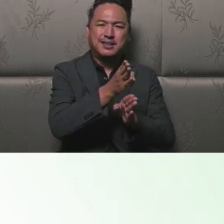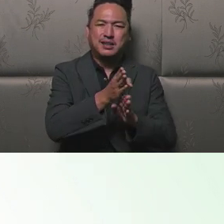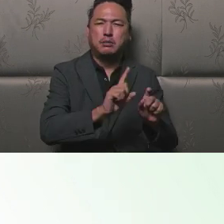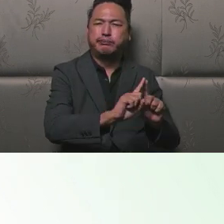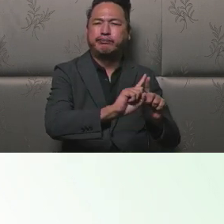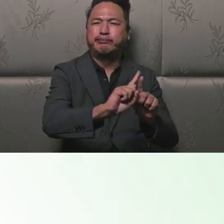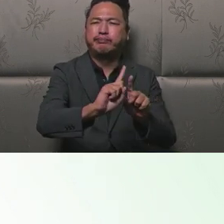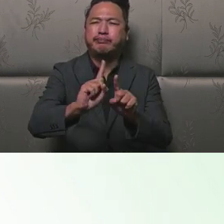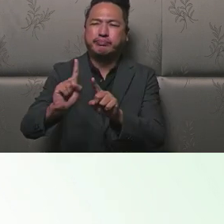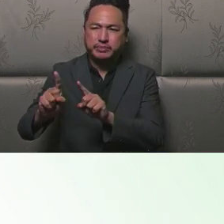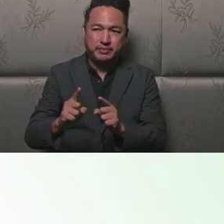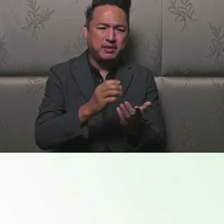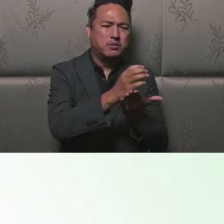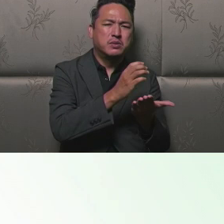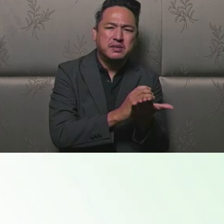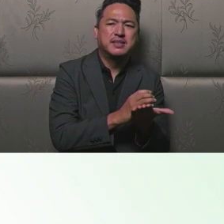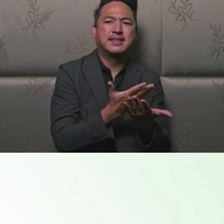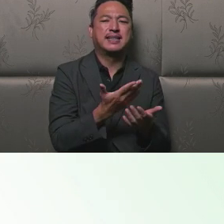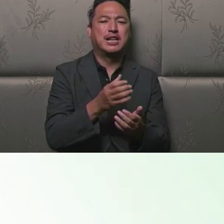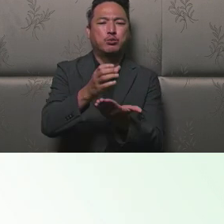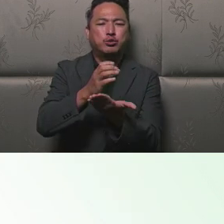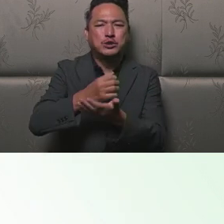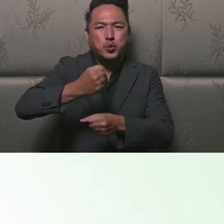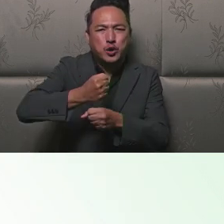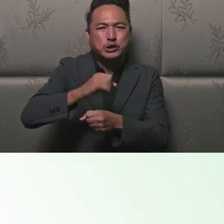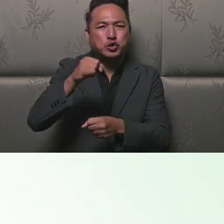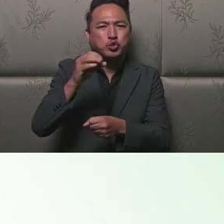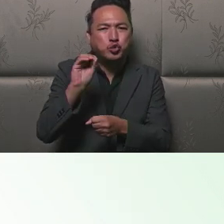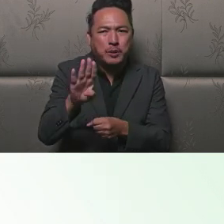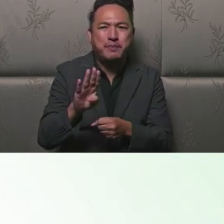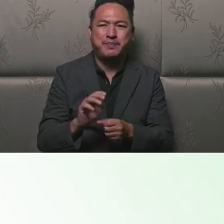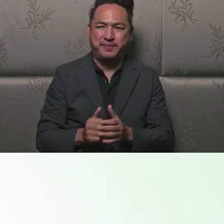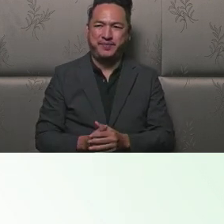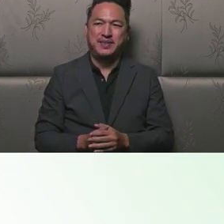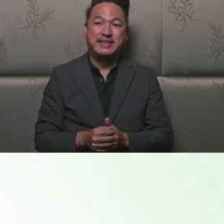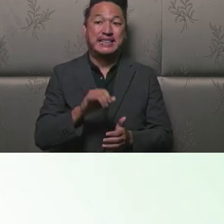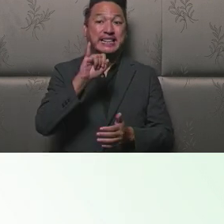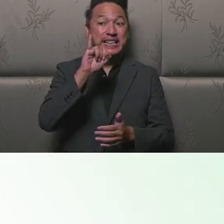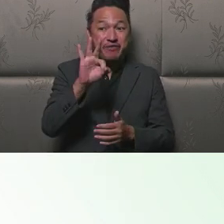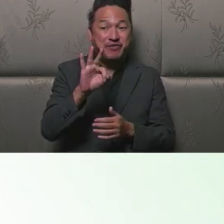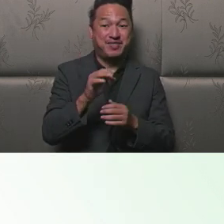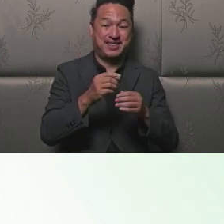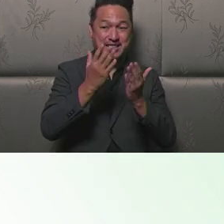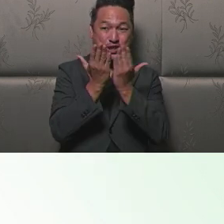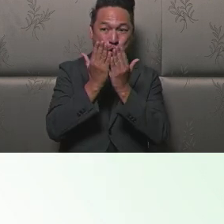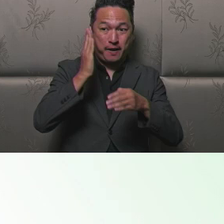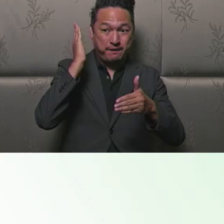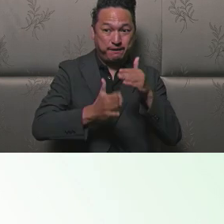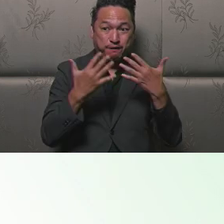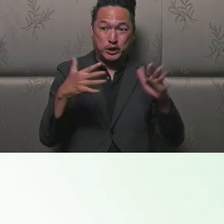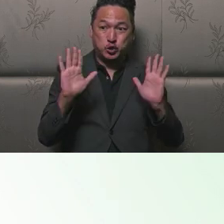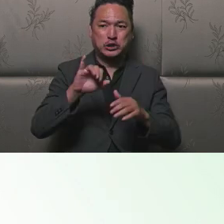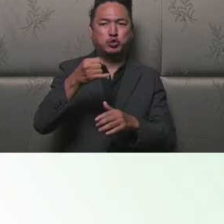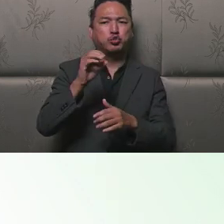vocational qualifications. And lastly, but probably the most important, is that it bridges educational